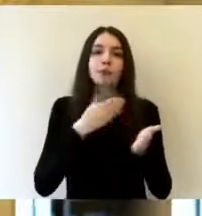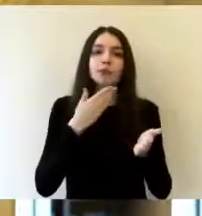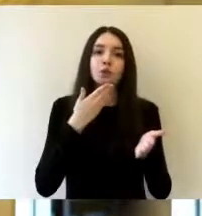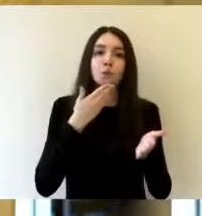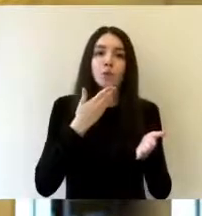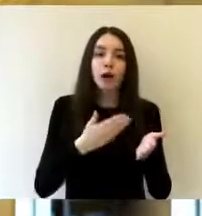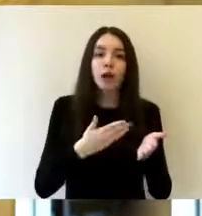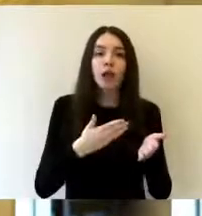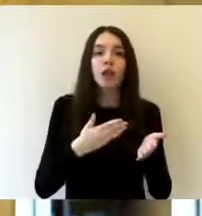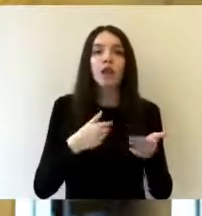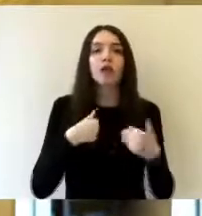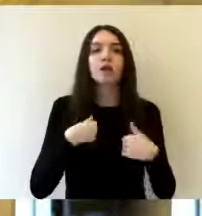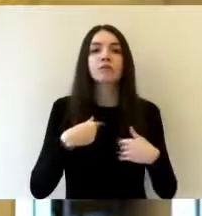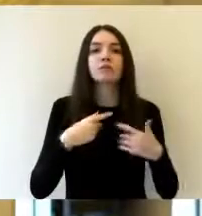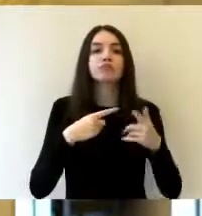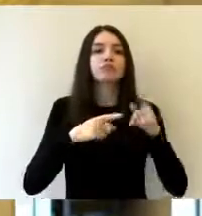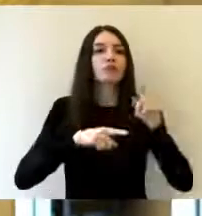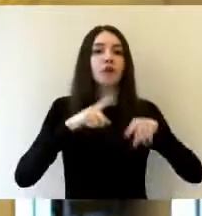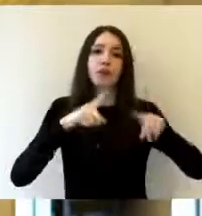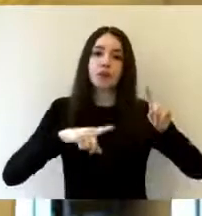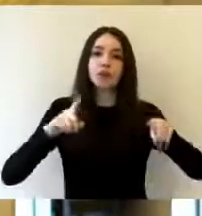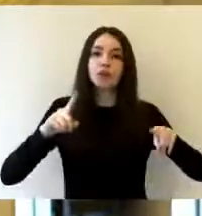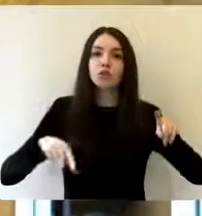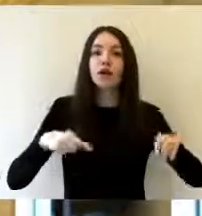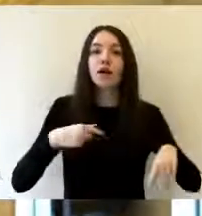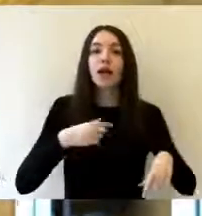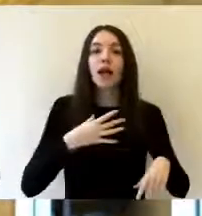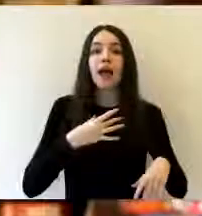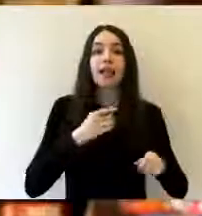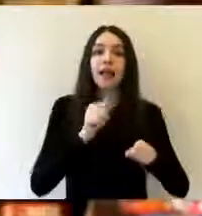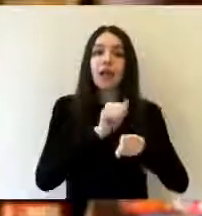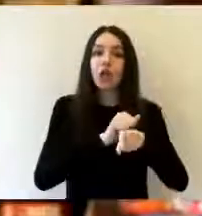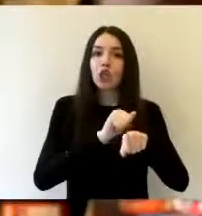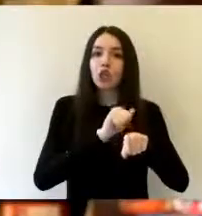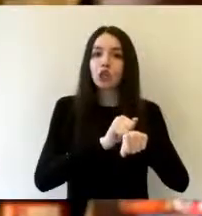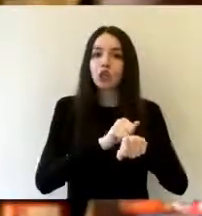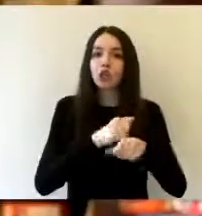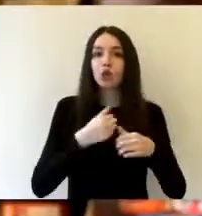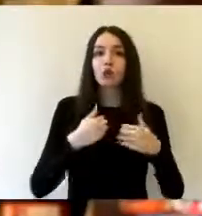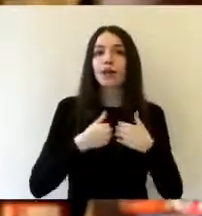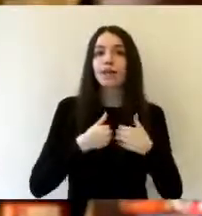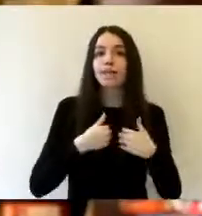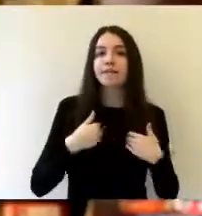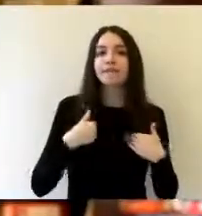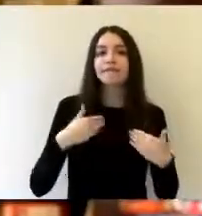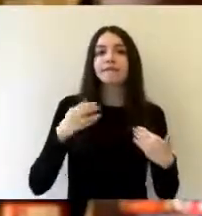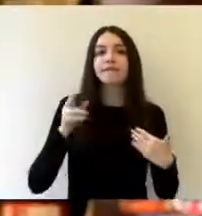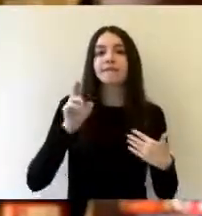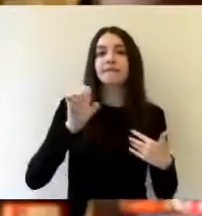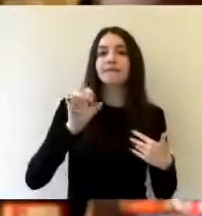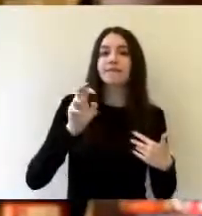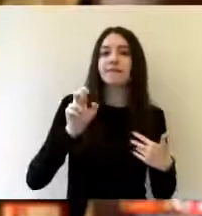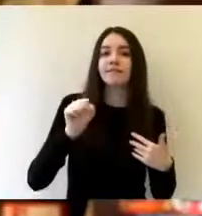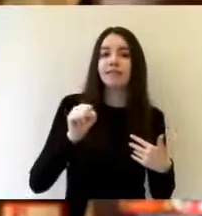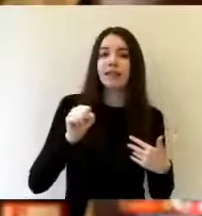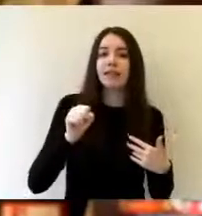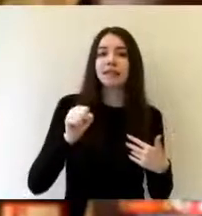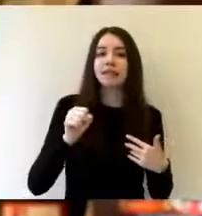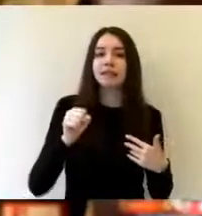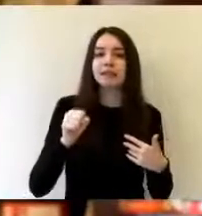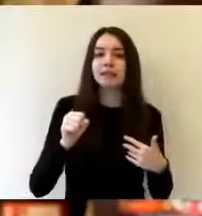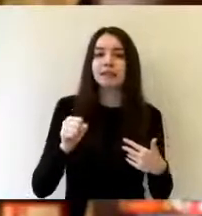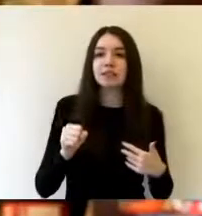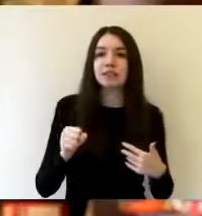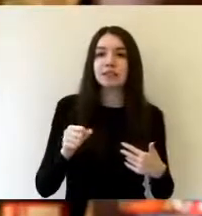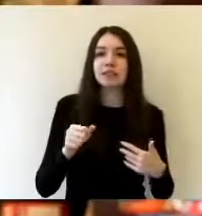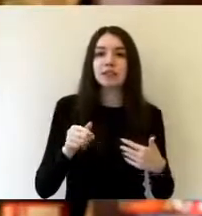a lot of variation in it, which is cool. I like the stone that I work with to have veins in it. You know, I'm one of those people, if it's flat, if it's